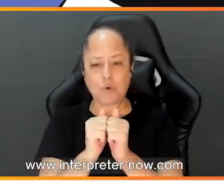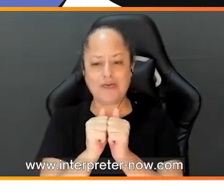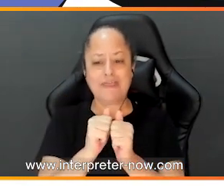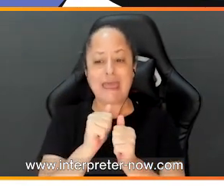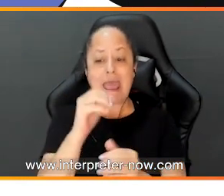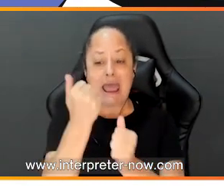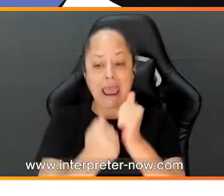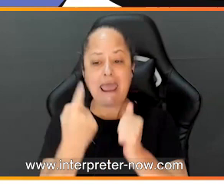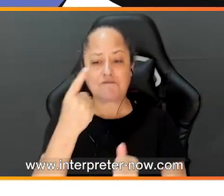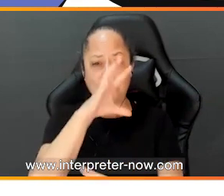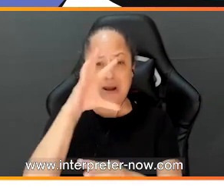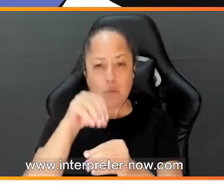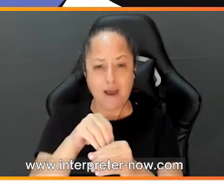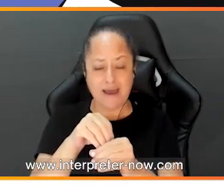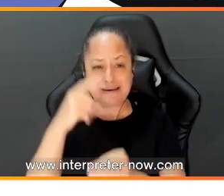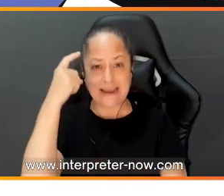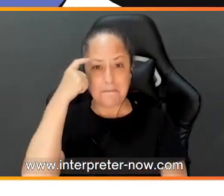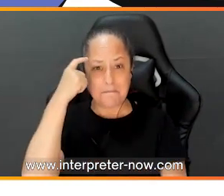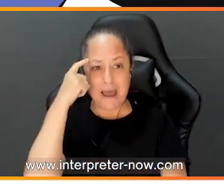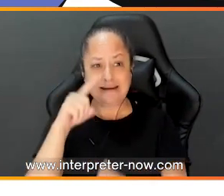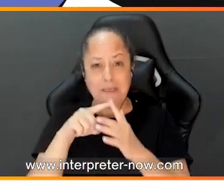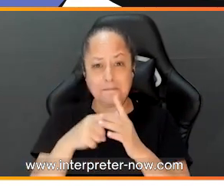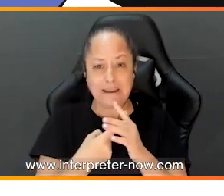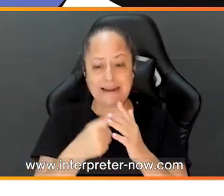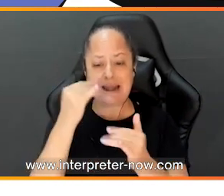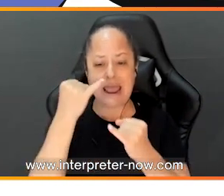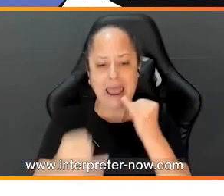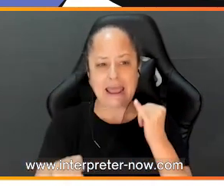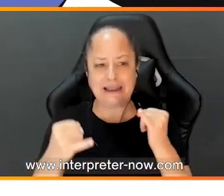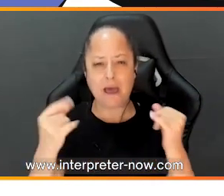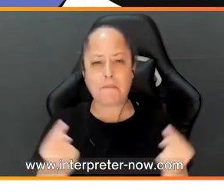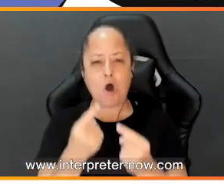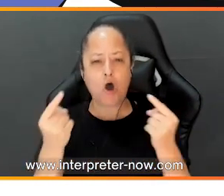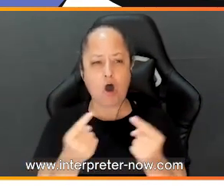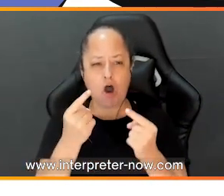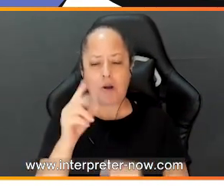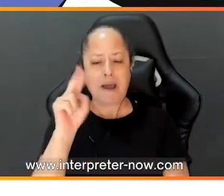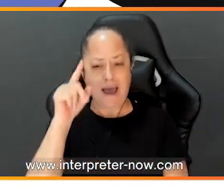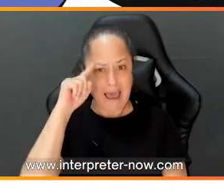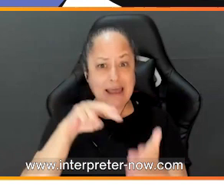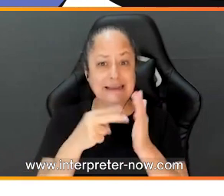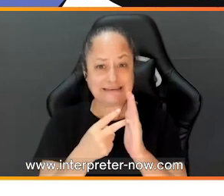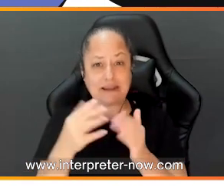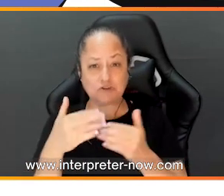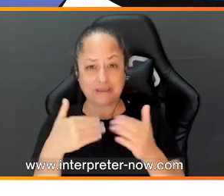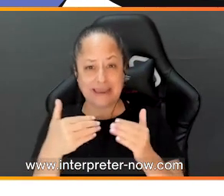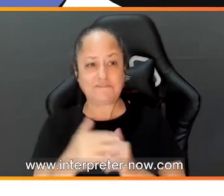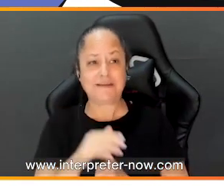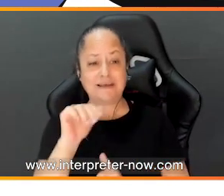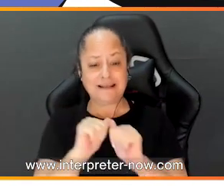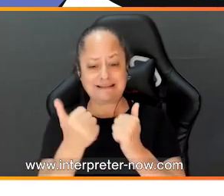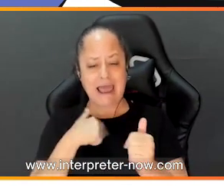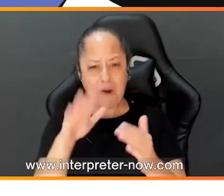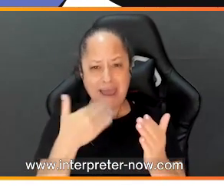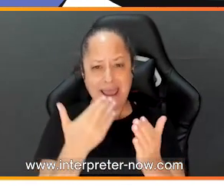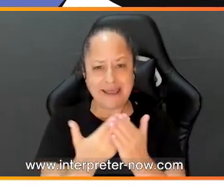day-to-day basis that aren't necessarily built with everyone in mind. And as you mentioned at the very beginning, that end up perpetuating harms,